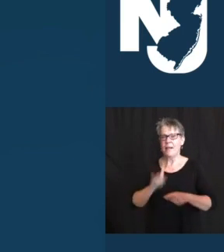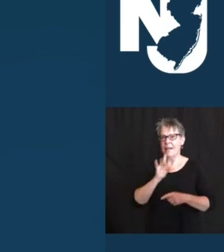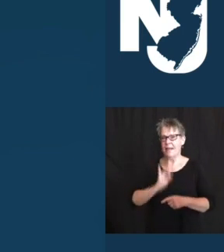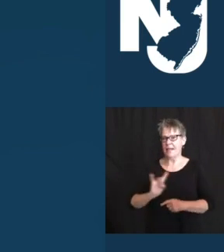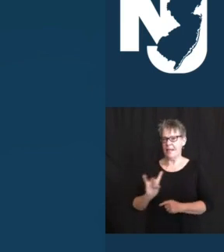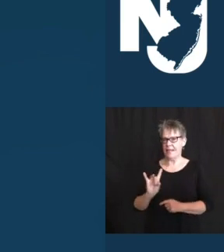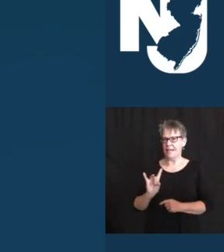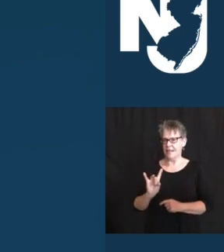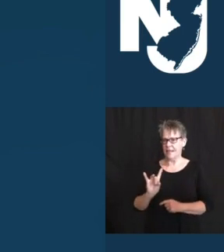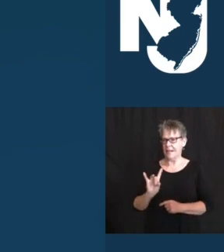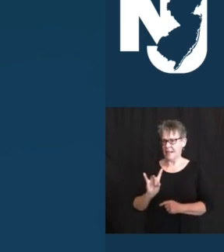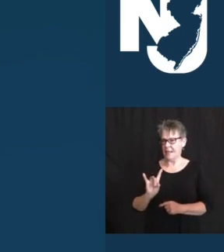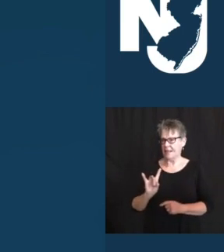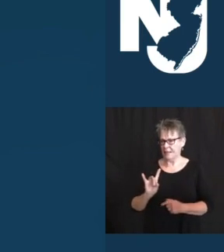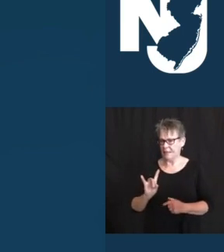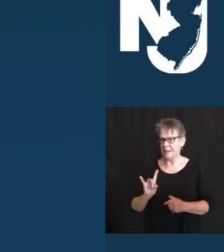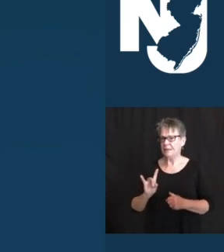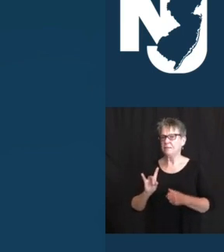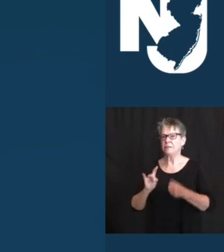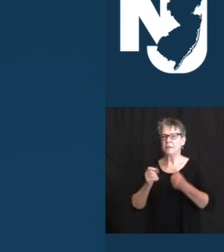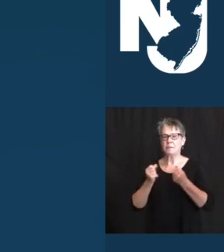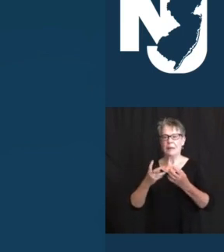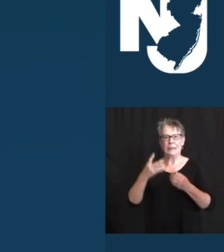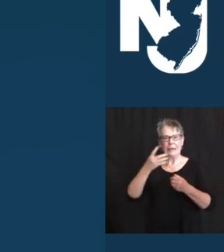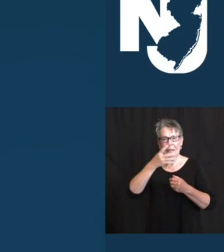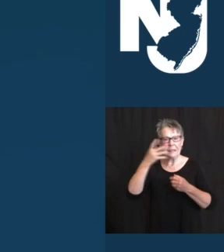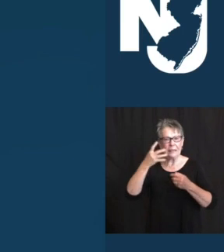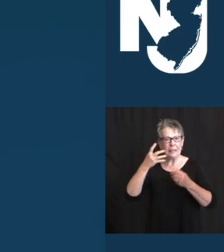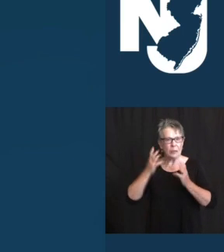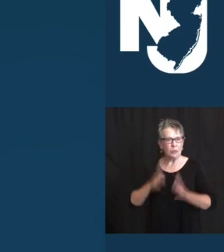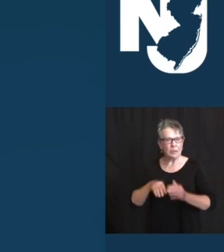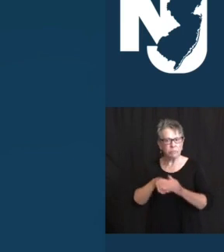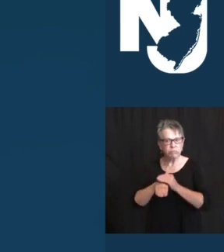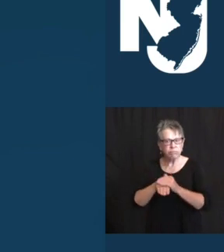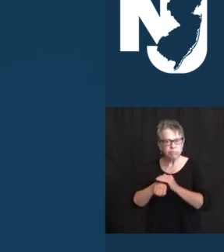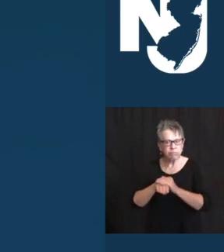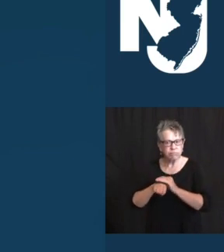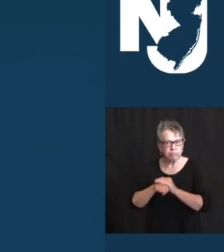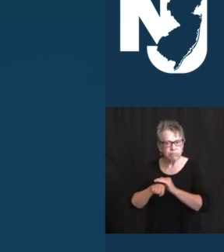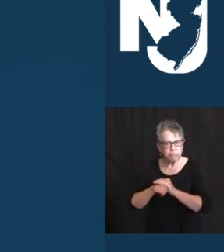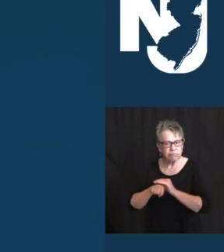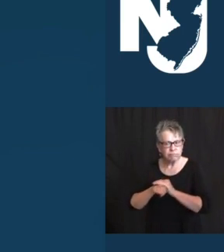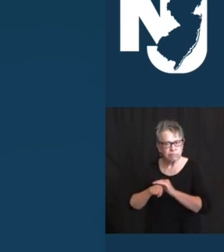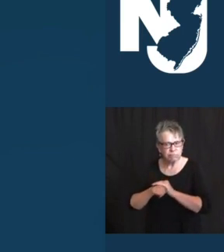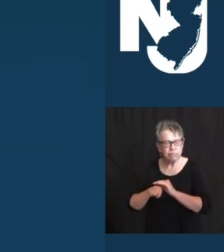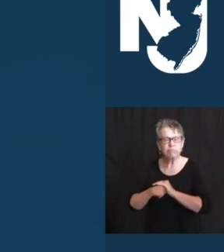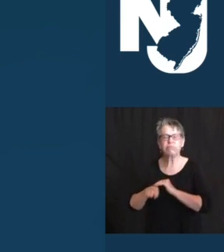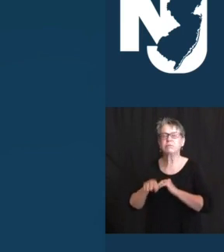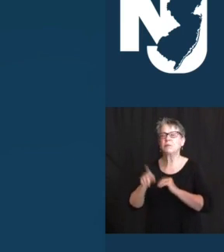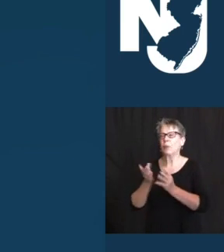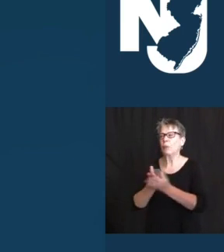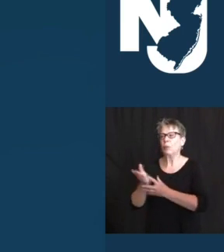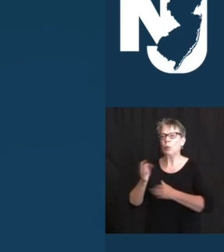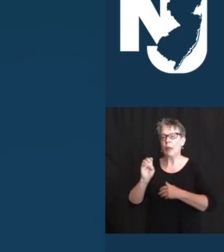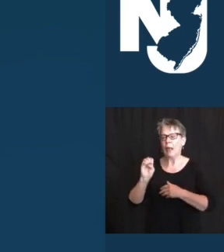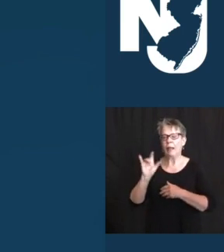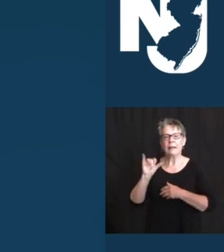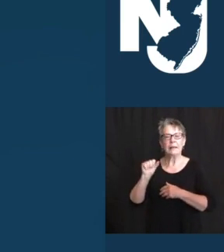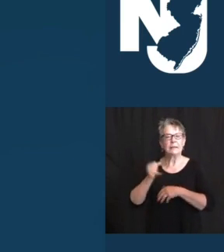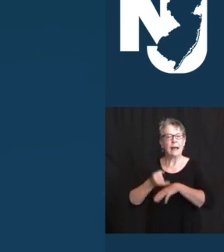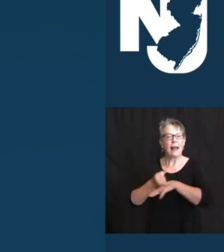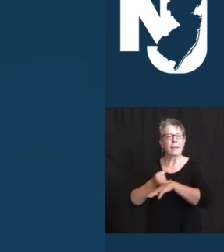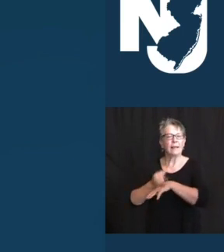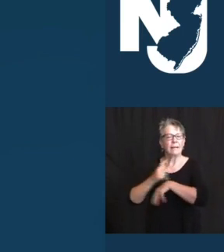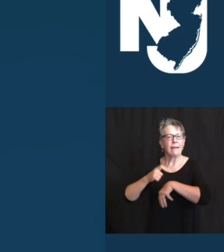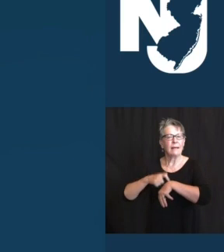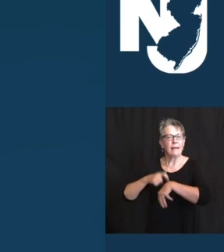of immigrants by entering through Ellis Island, and Michael would eventually find himself growing up in Elmwood Park. He